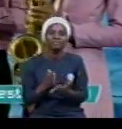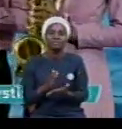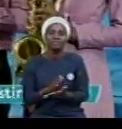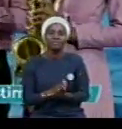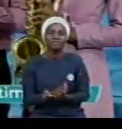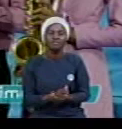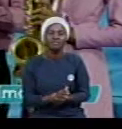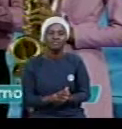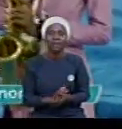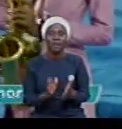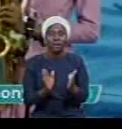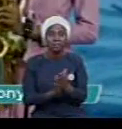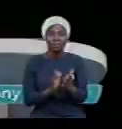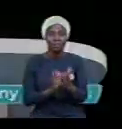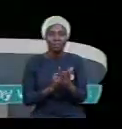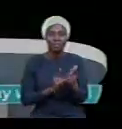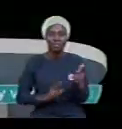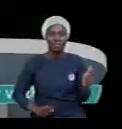Praise the Lord.